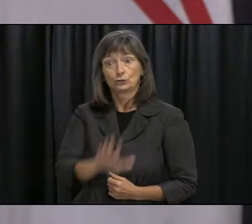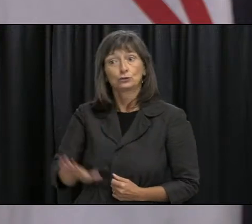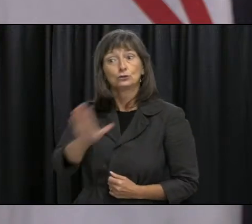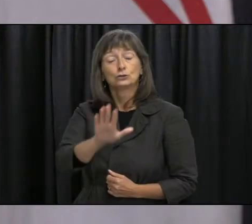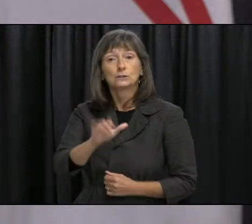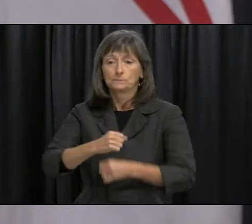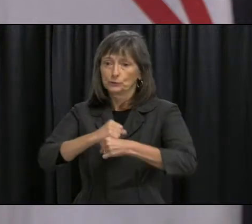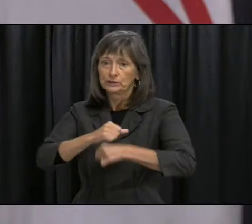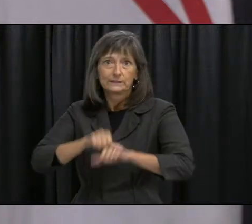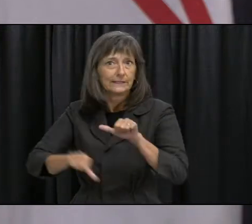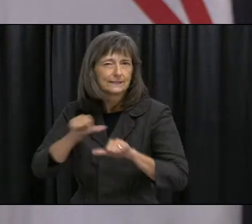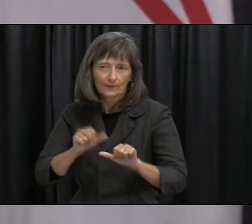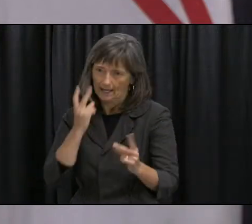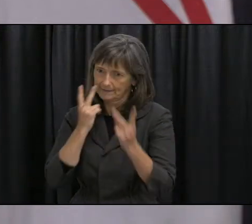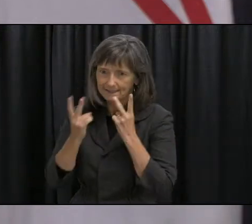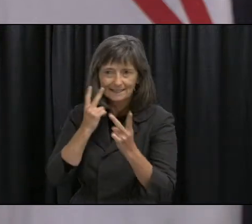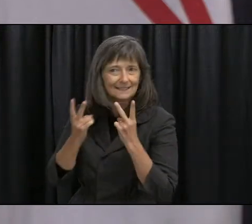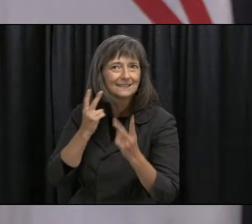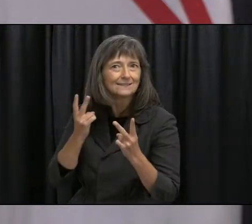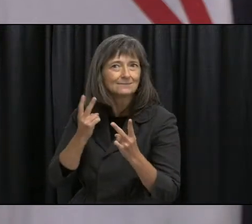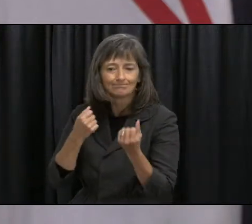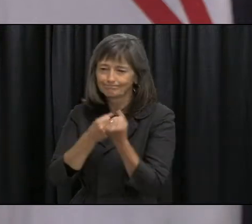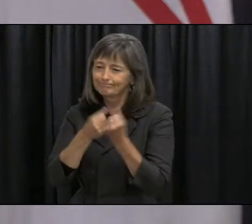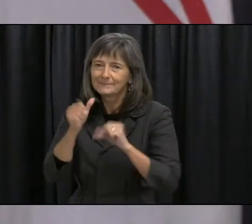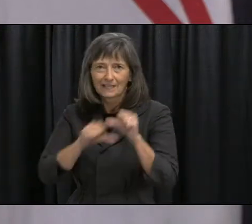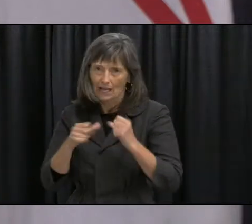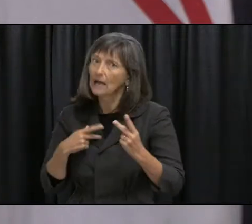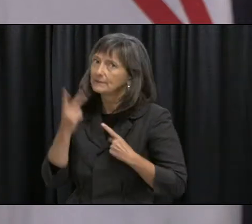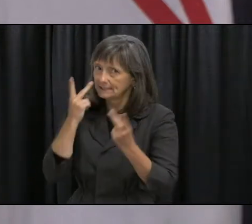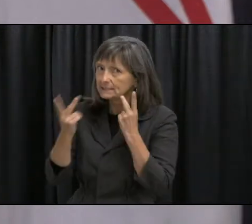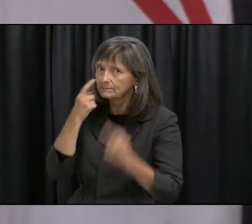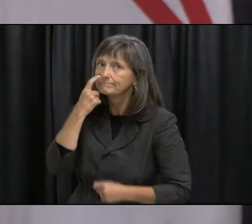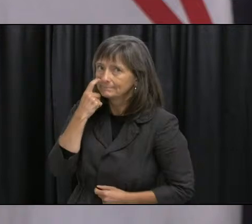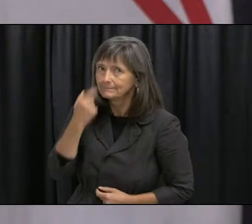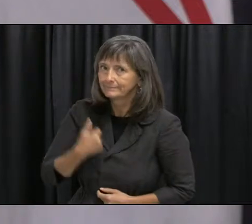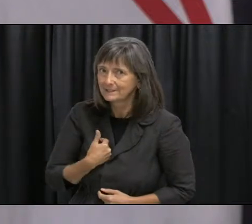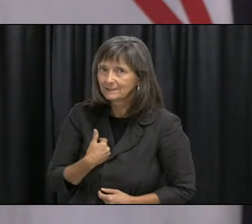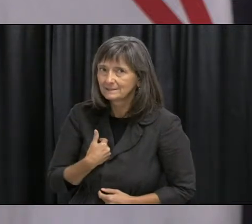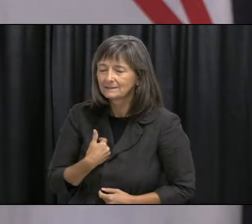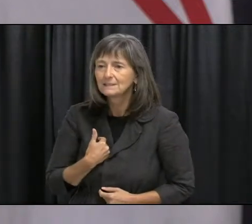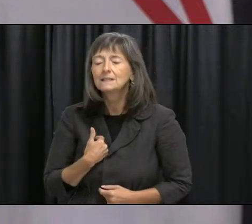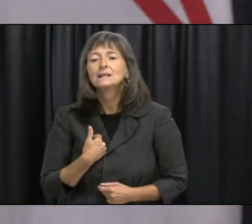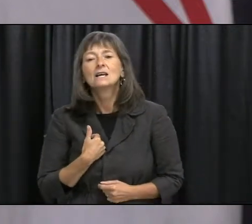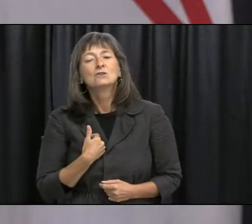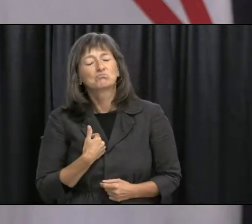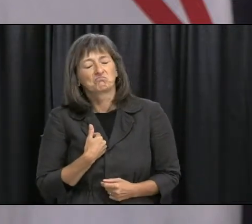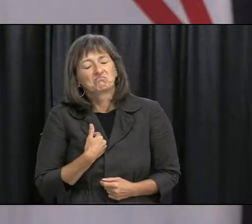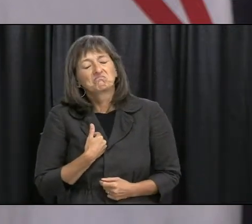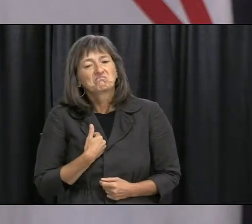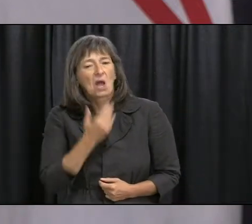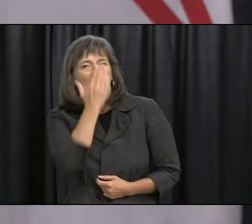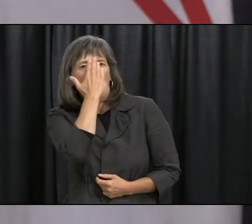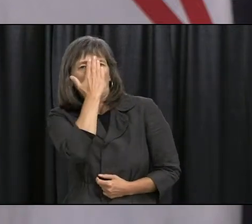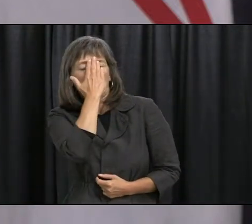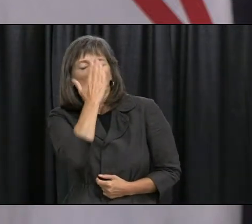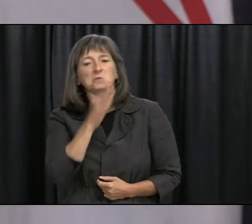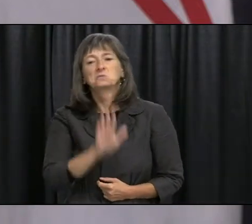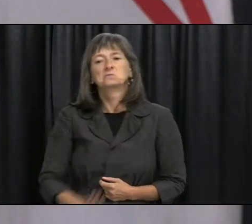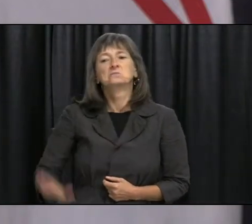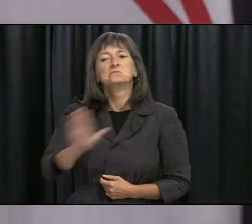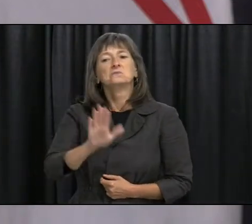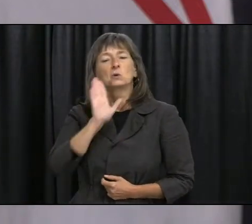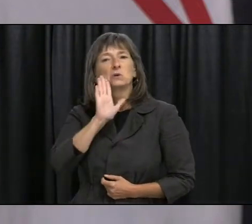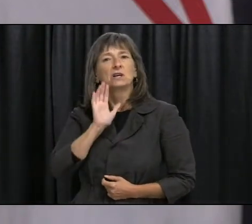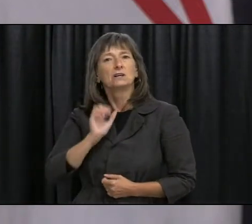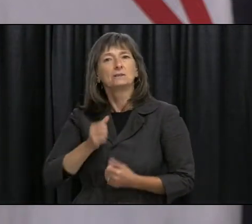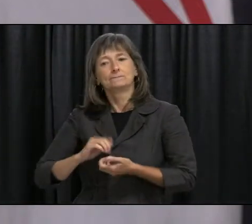to protect and support one another, and I'm confident we will continue to show the same attributes of